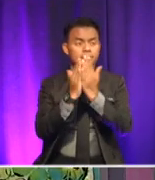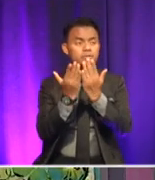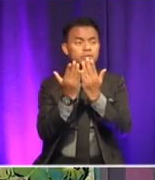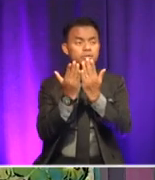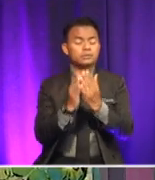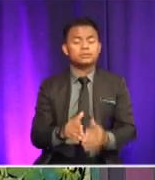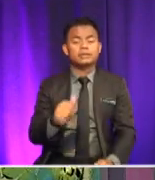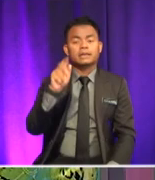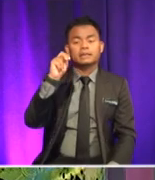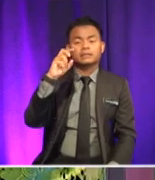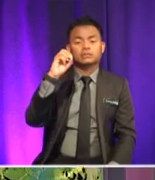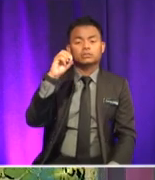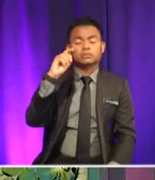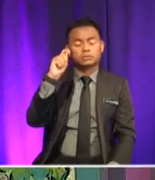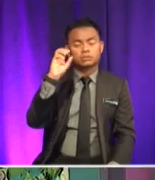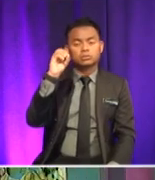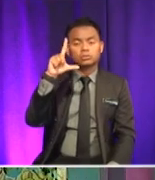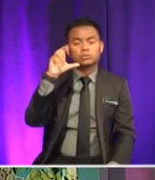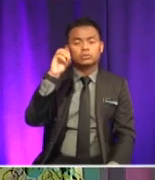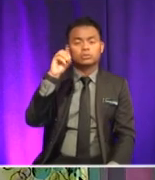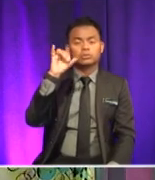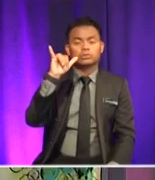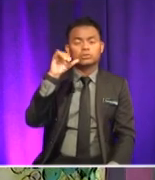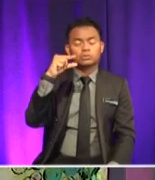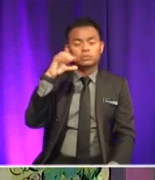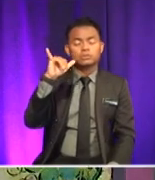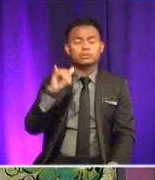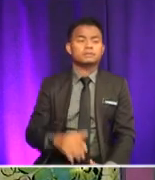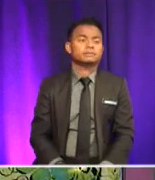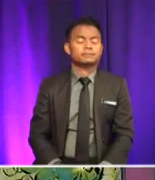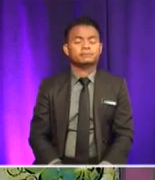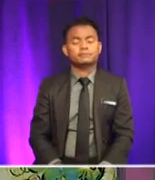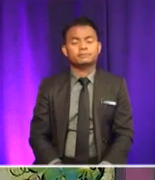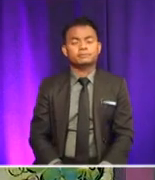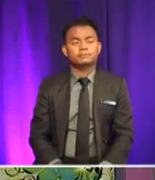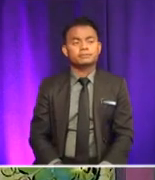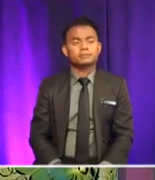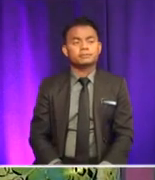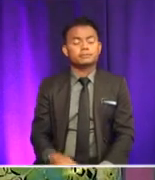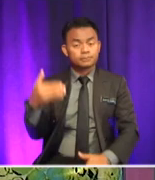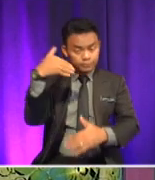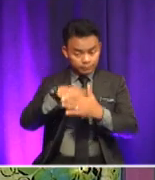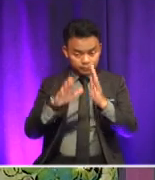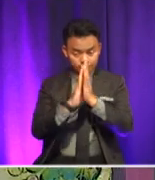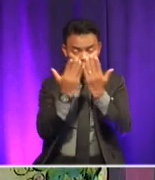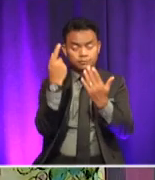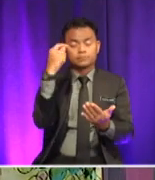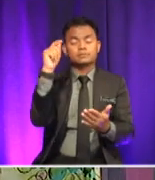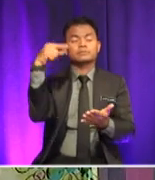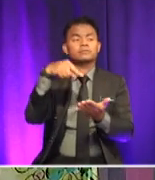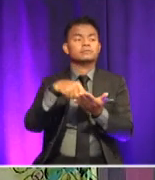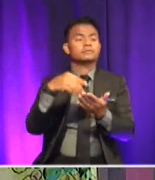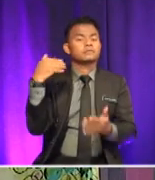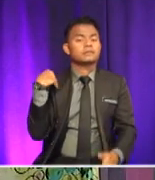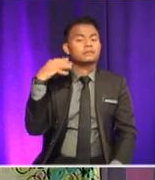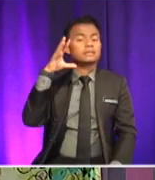Anthology of Short Stories, the pink textbook. Students are familiar with this. Now, in this textbook, as you know, there are six